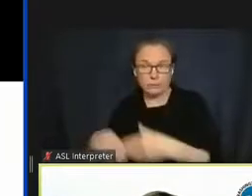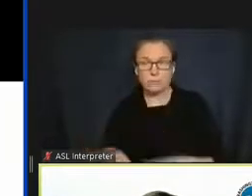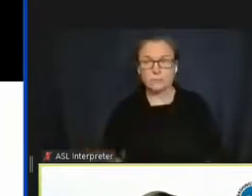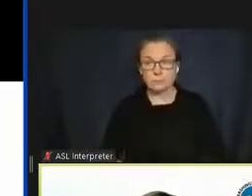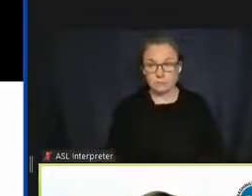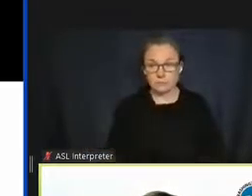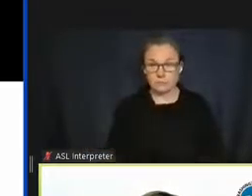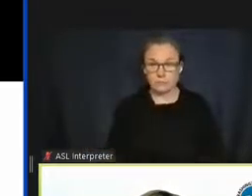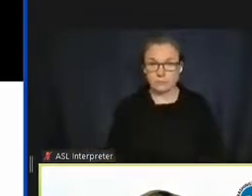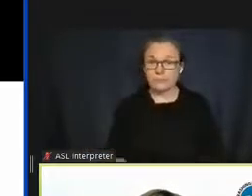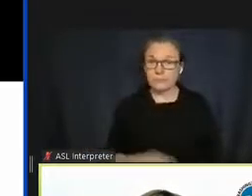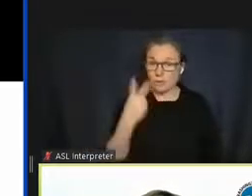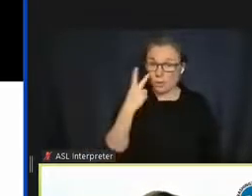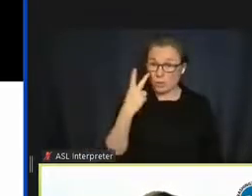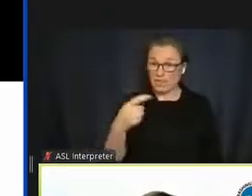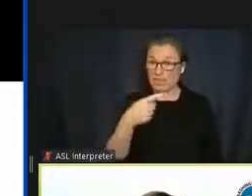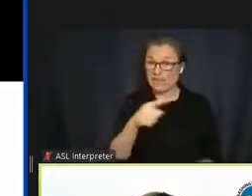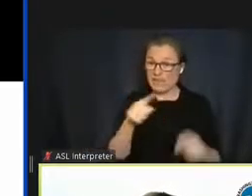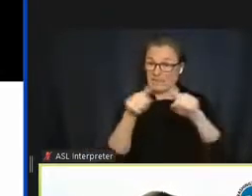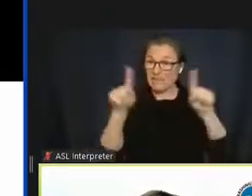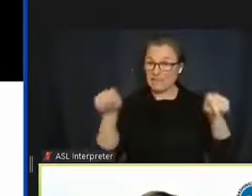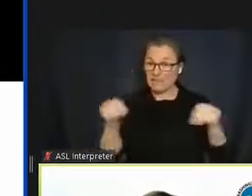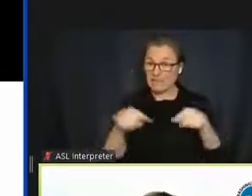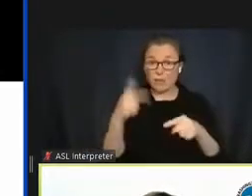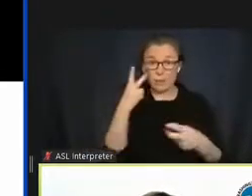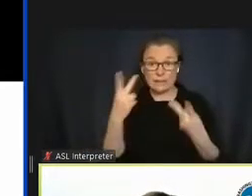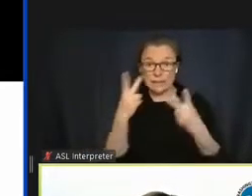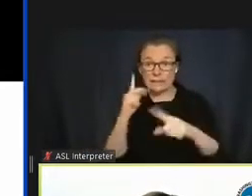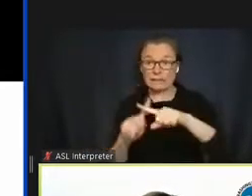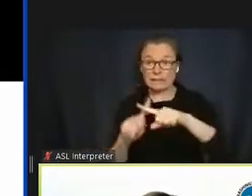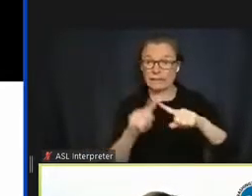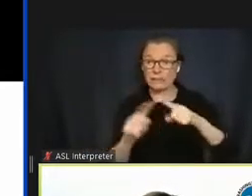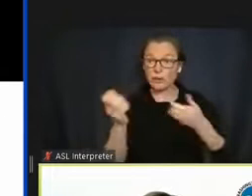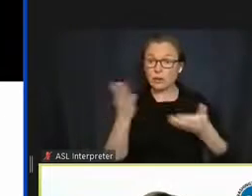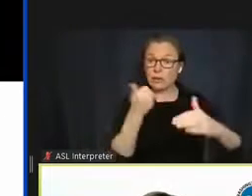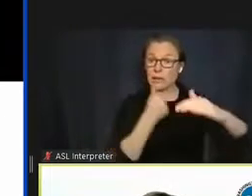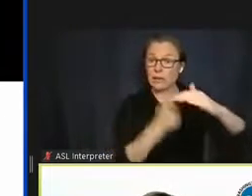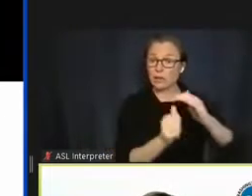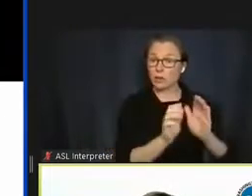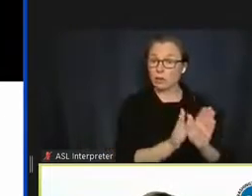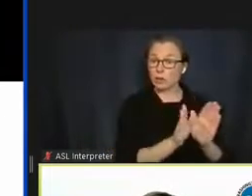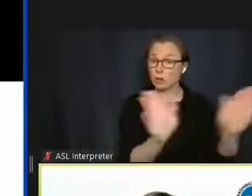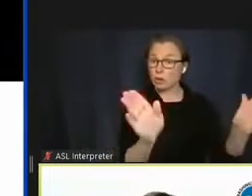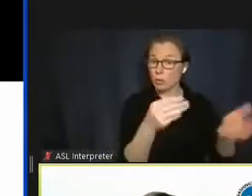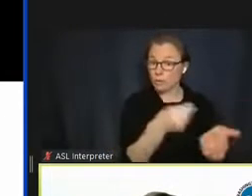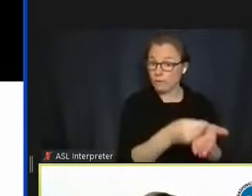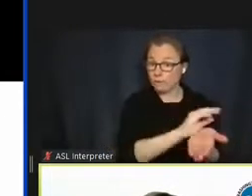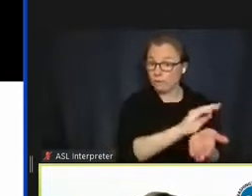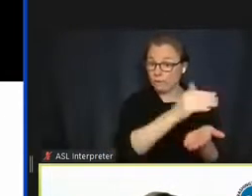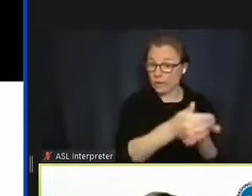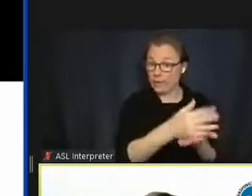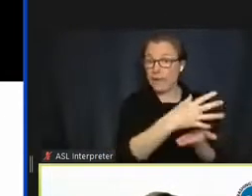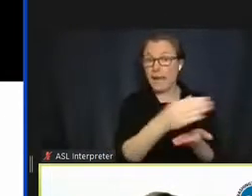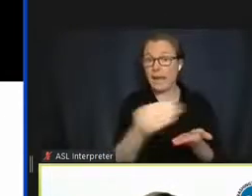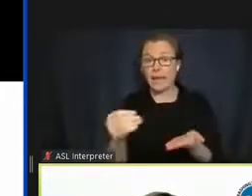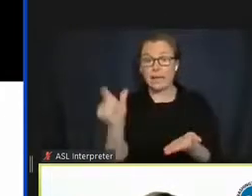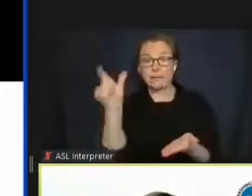This slide shows the services funded by the general fund and special